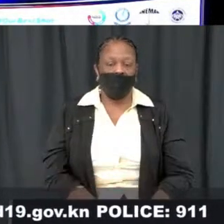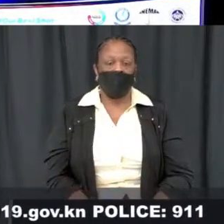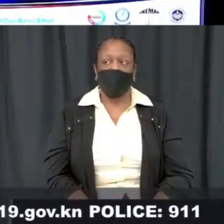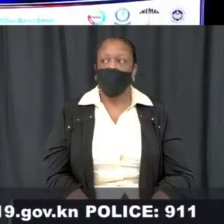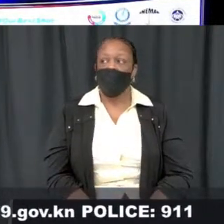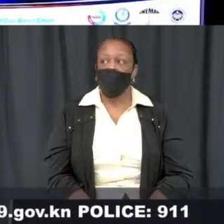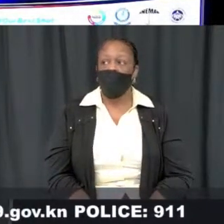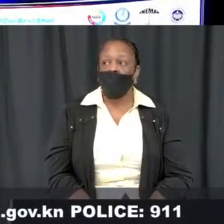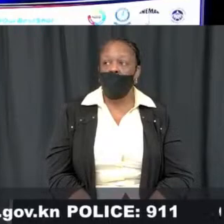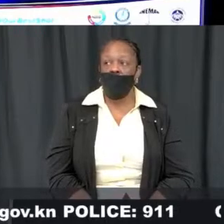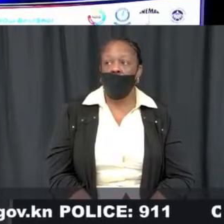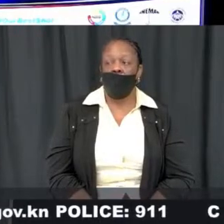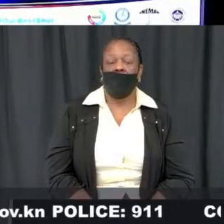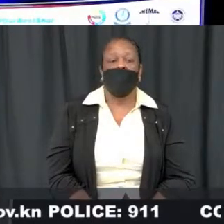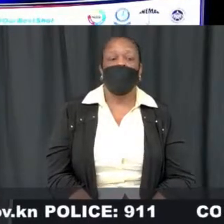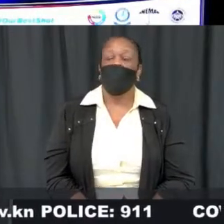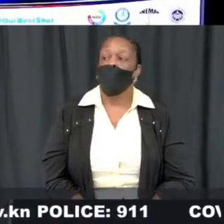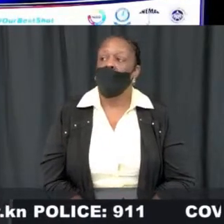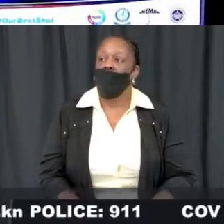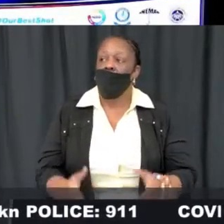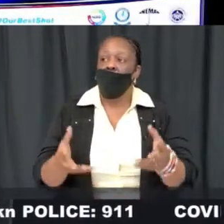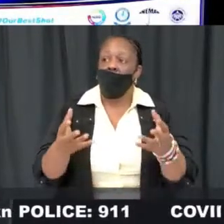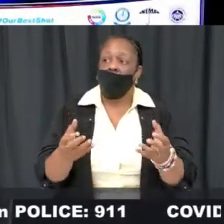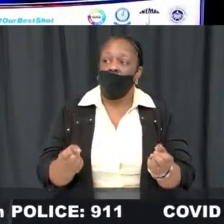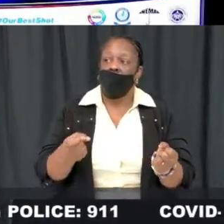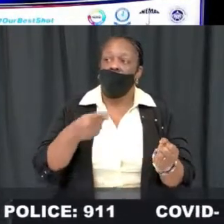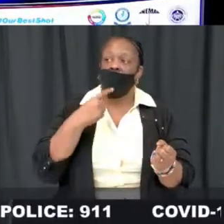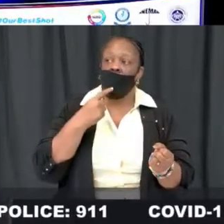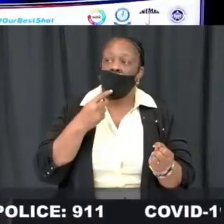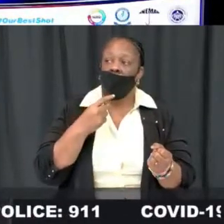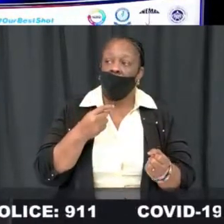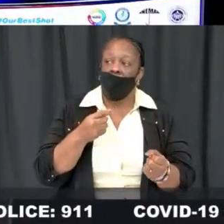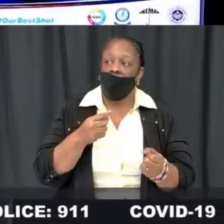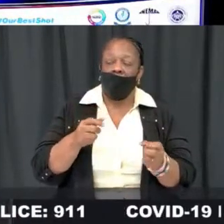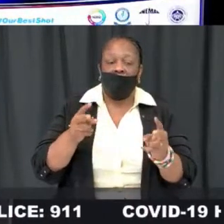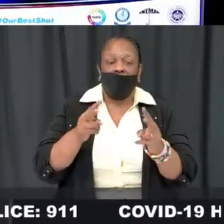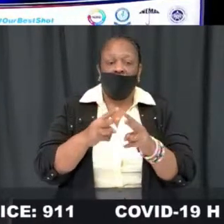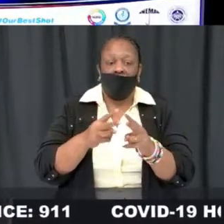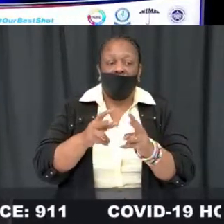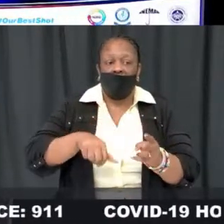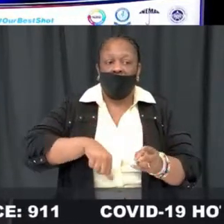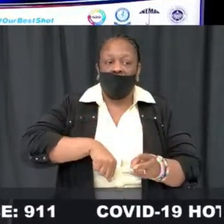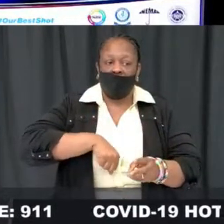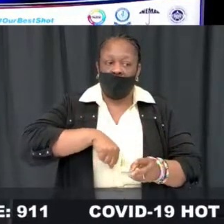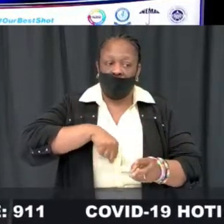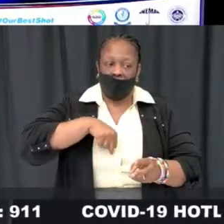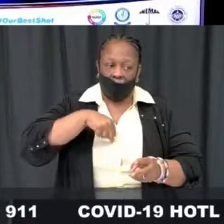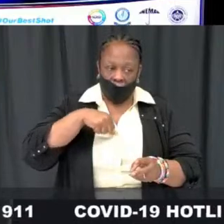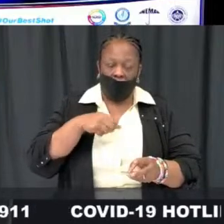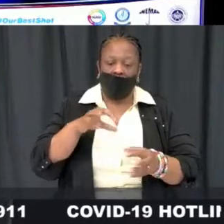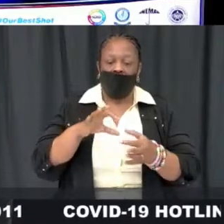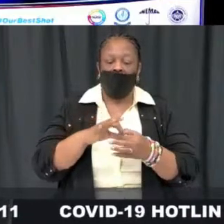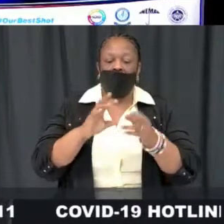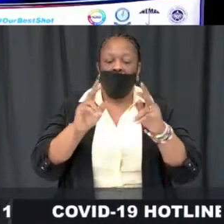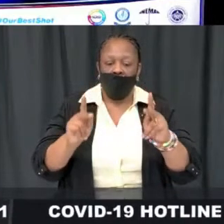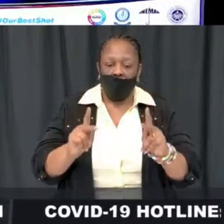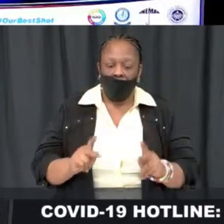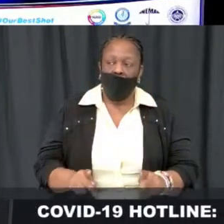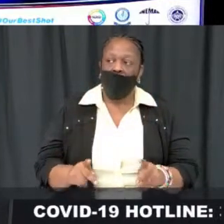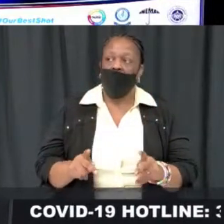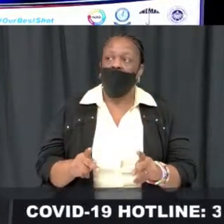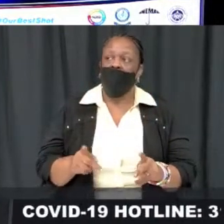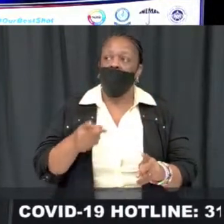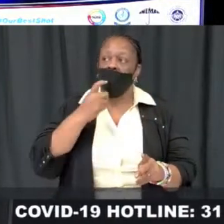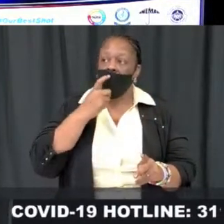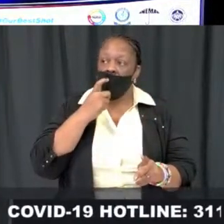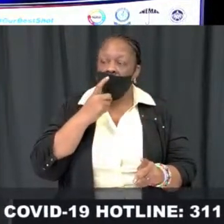of the Federation of St. Kitts and Nevis, because I've said right here before, given the facts, in a crisis, our people